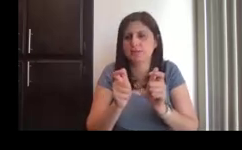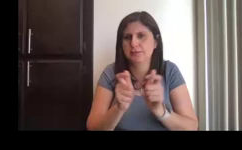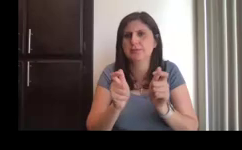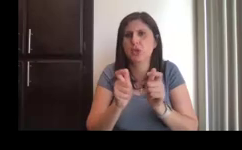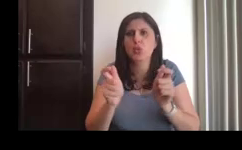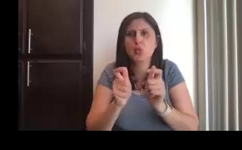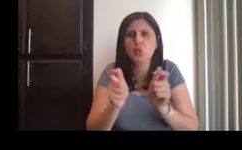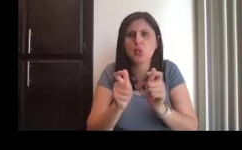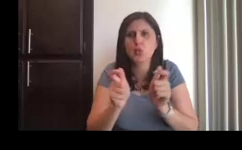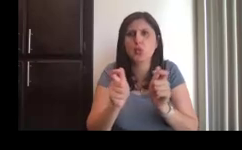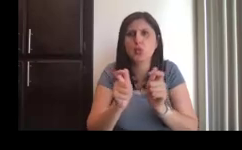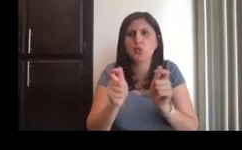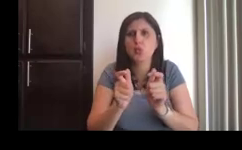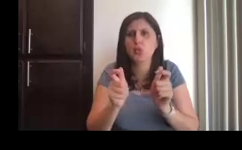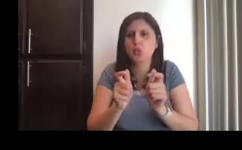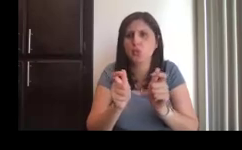small.